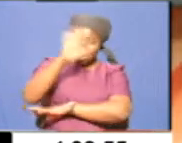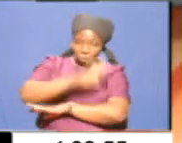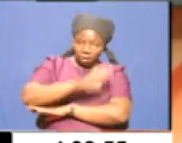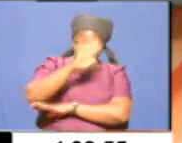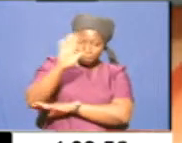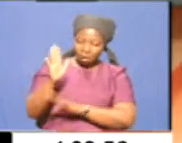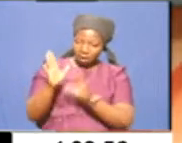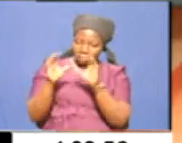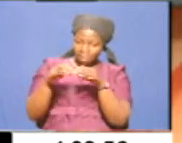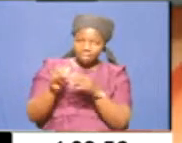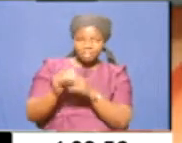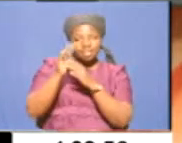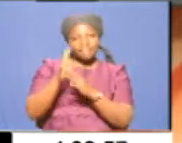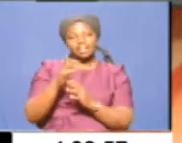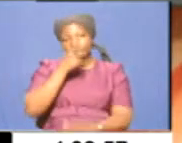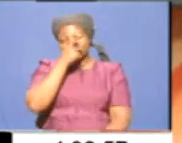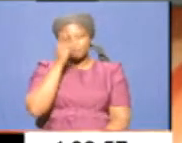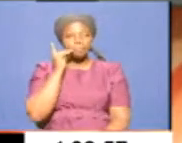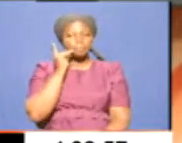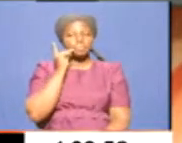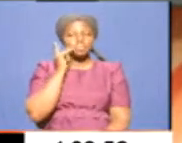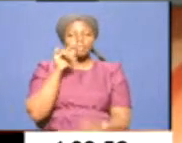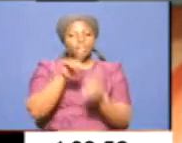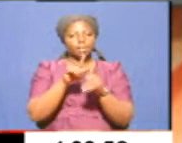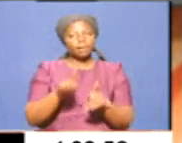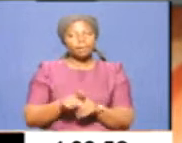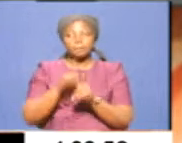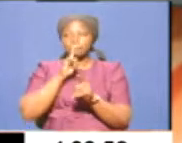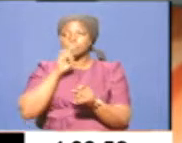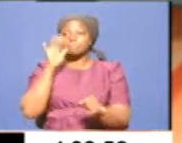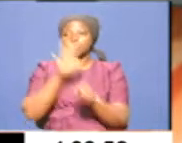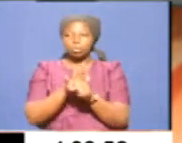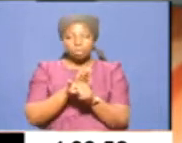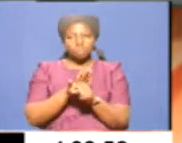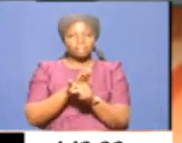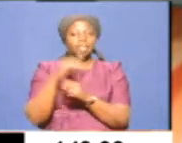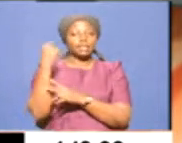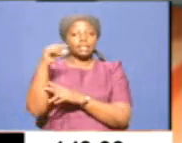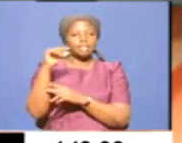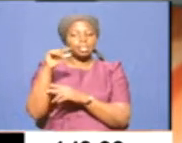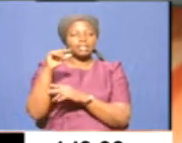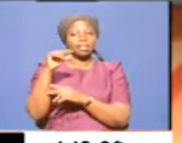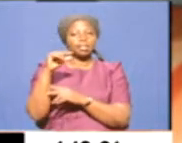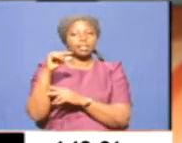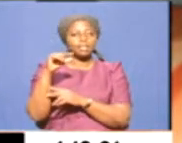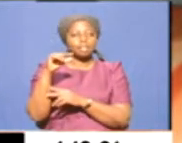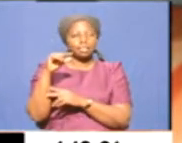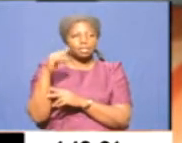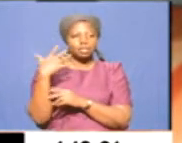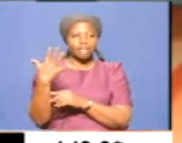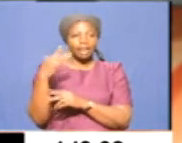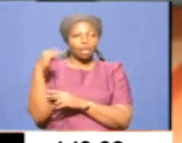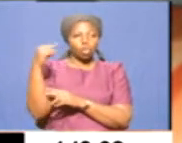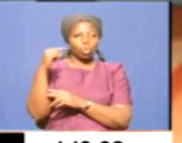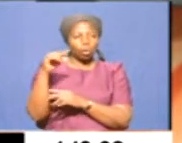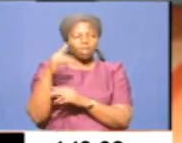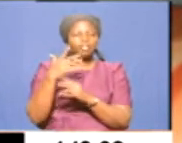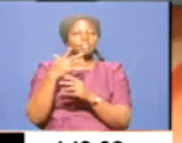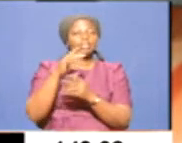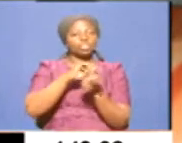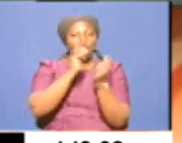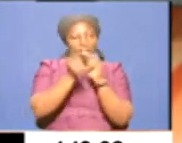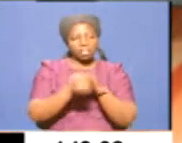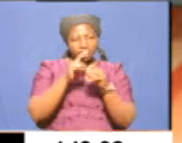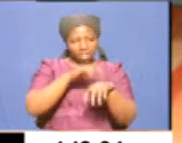Wiper Party leader Kalonzo Musyoka is promising a green gold revolution when he becomes the president, and agriculture will be the center